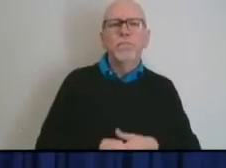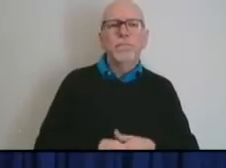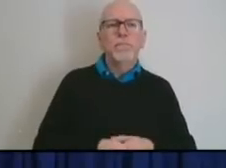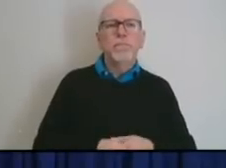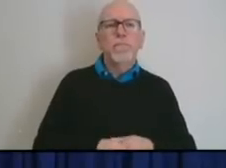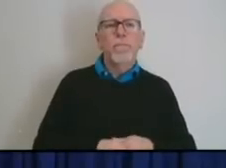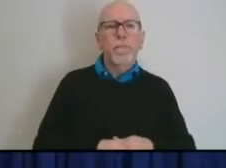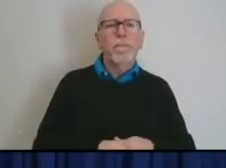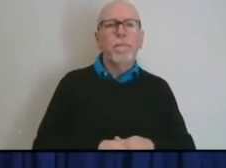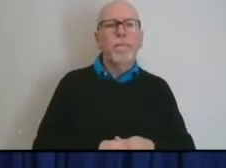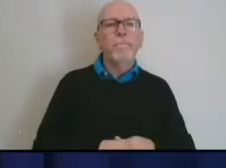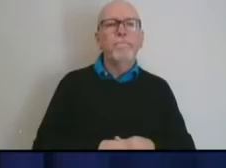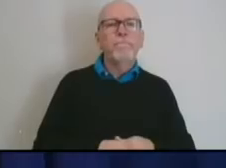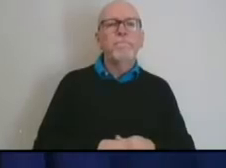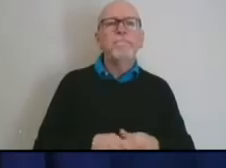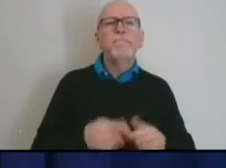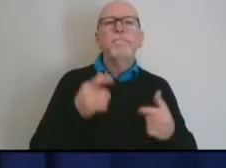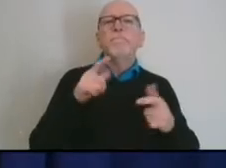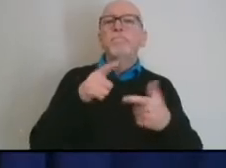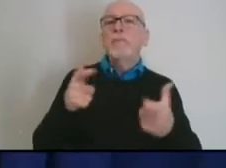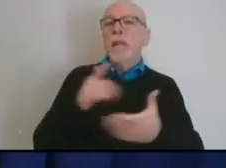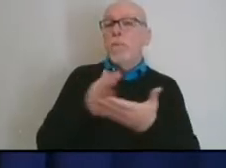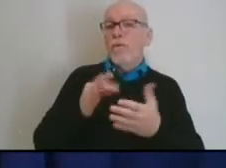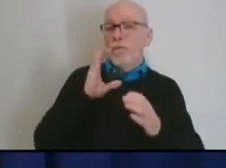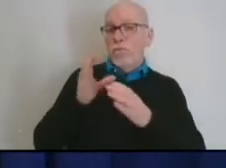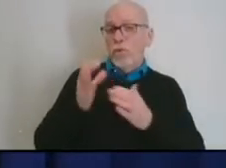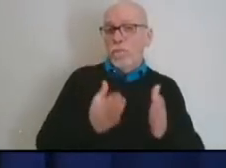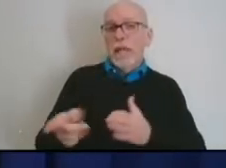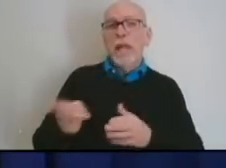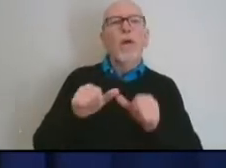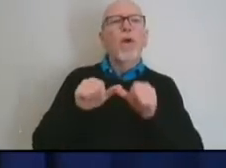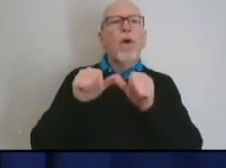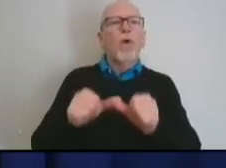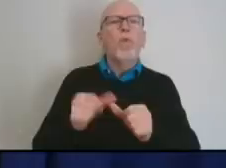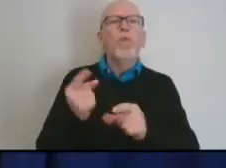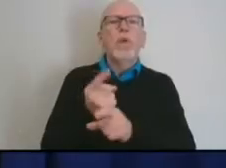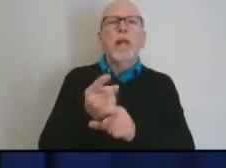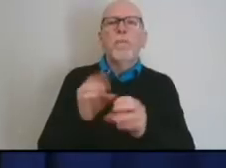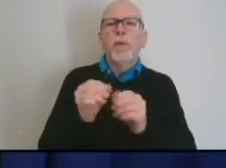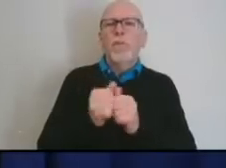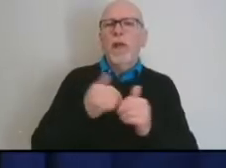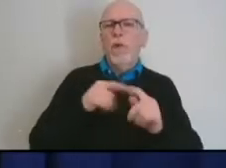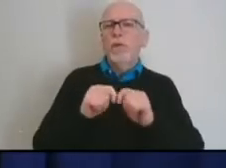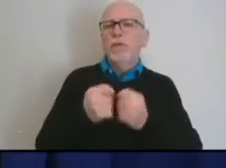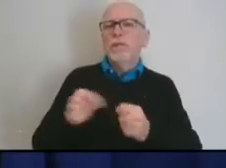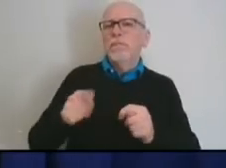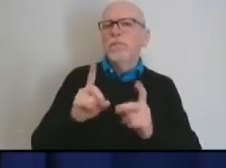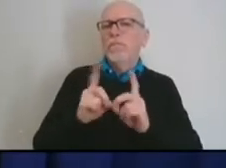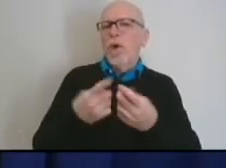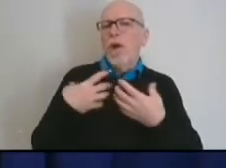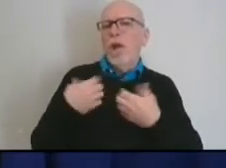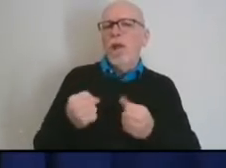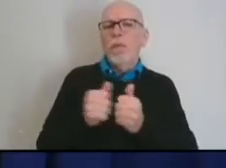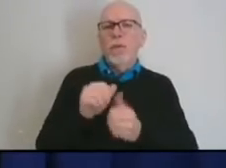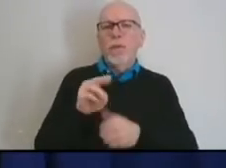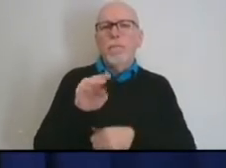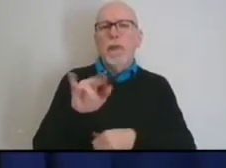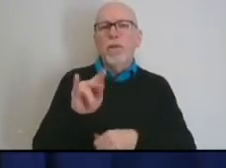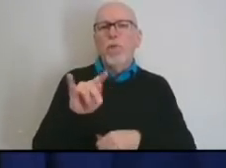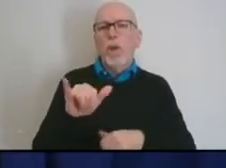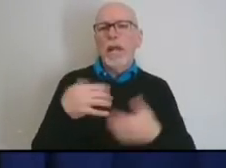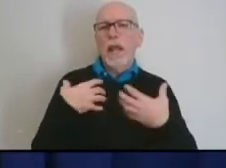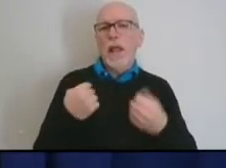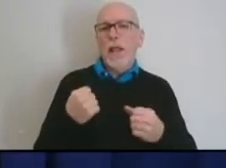of the communication plan has been an ongoing, regular meeting with our team at the Department of Health, with the Minority Health Coalition, and